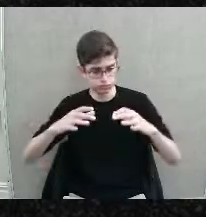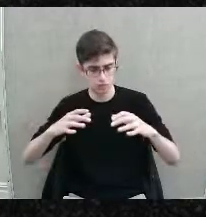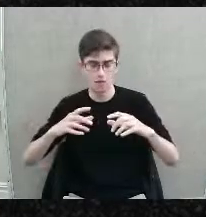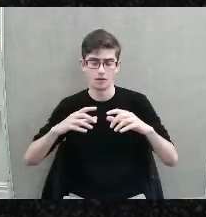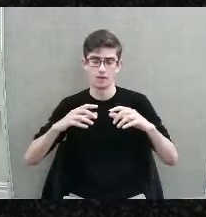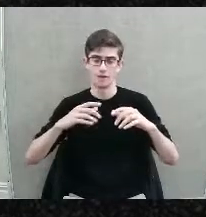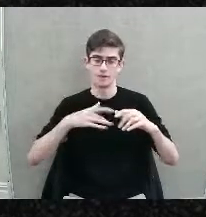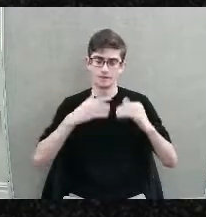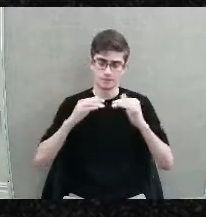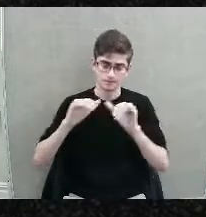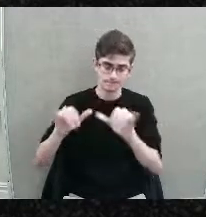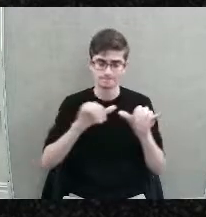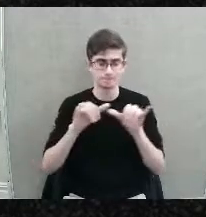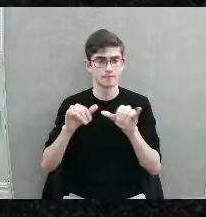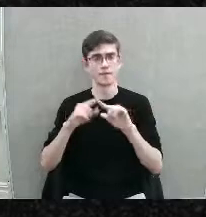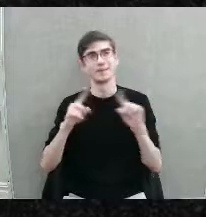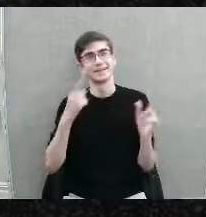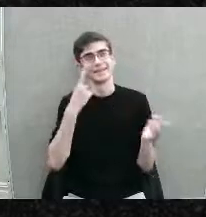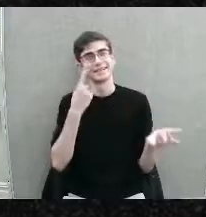enough